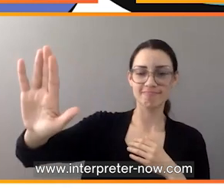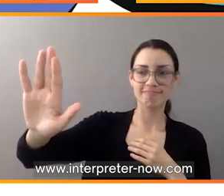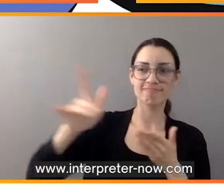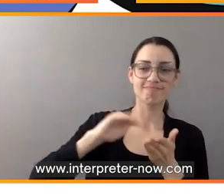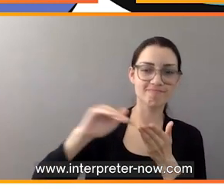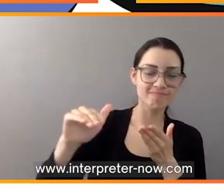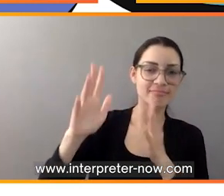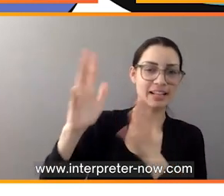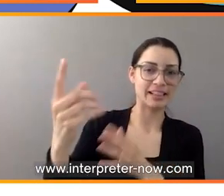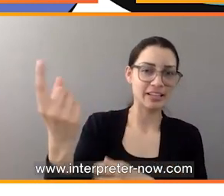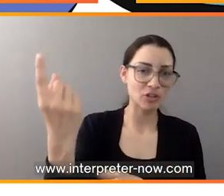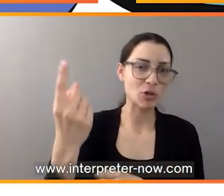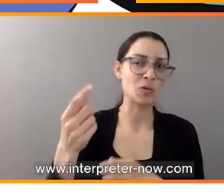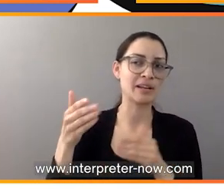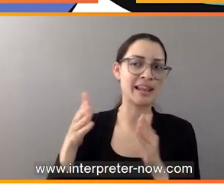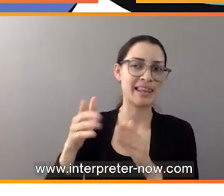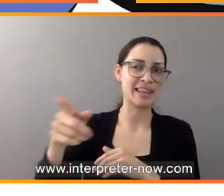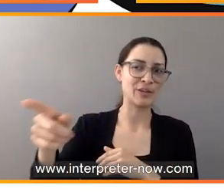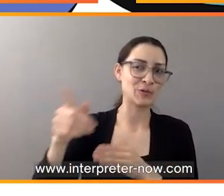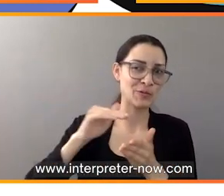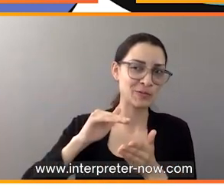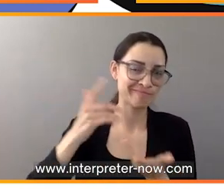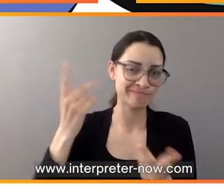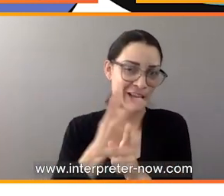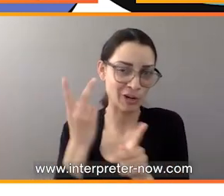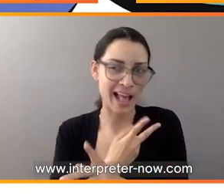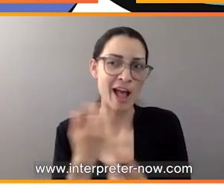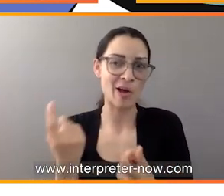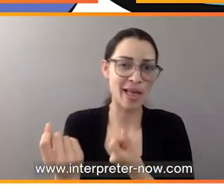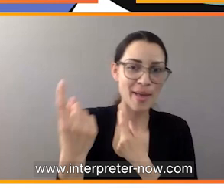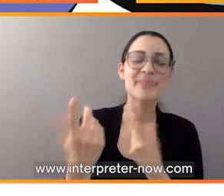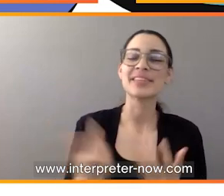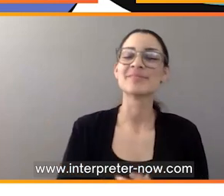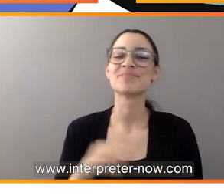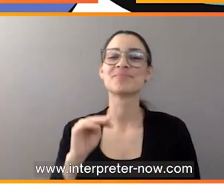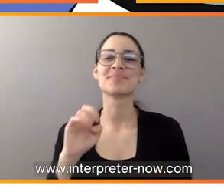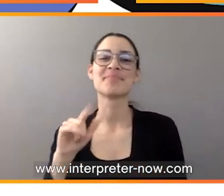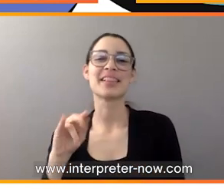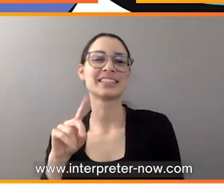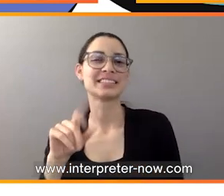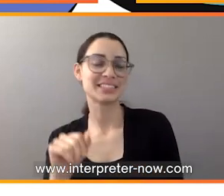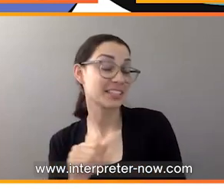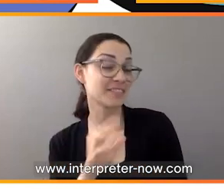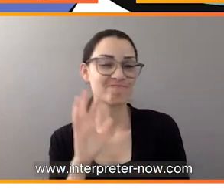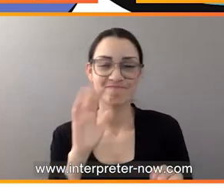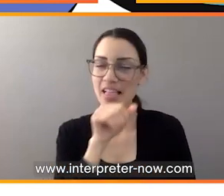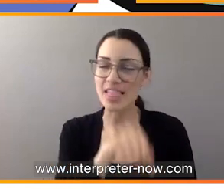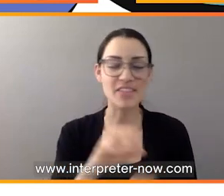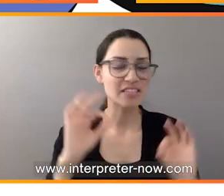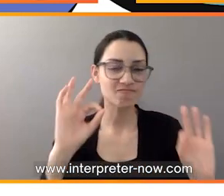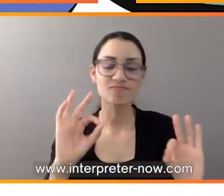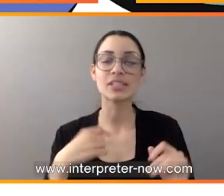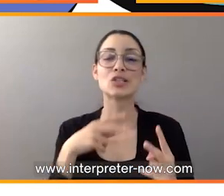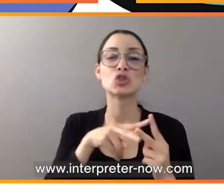that empathy, right? Like, figure that out. So anyway. Awesome. Awesome. Awesome. I love it. I have two quick questions. The first is about learning